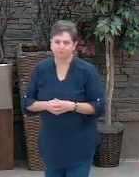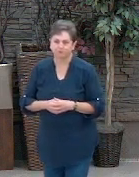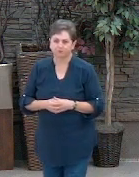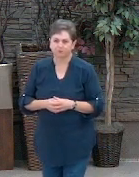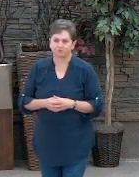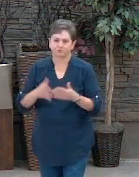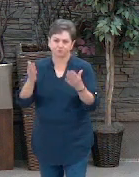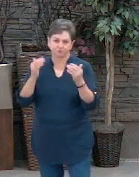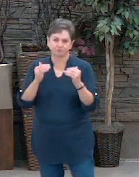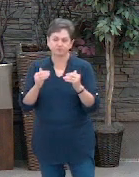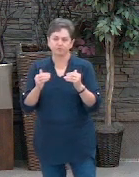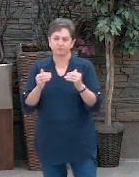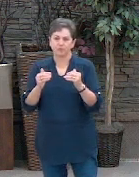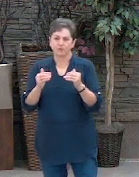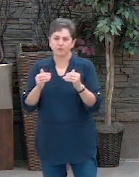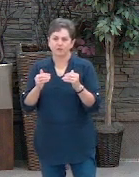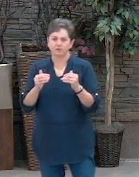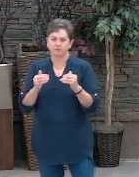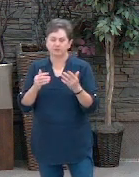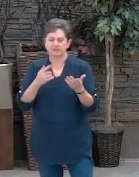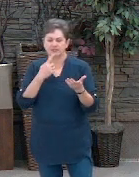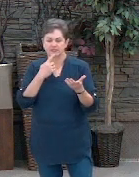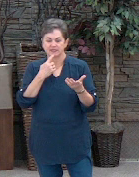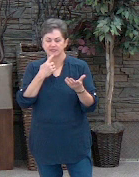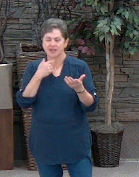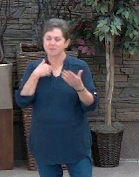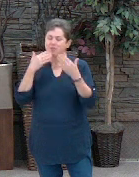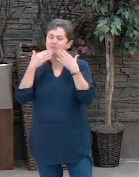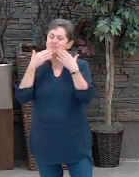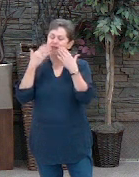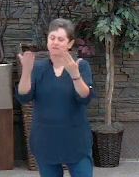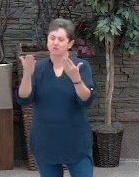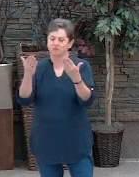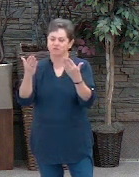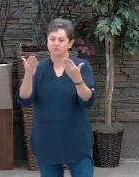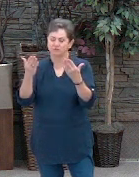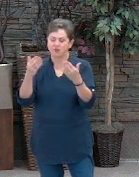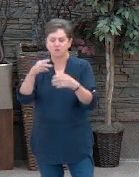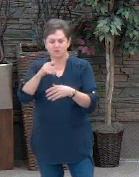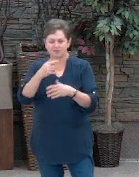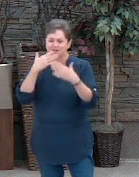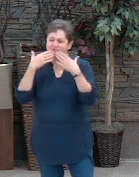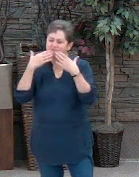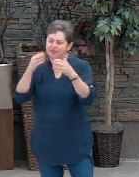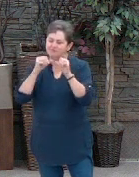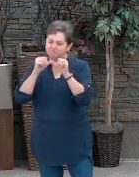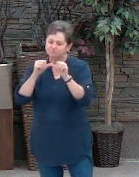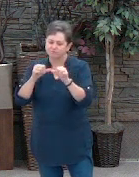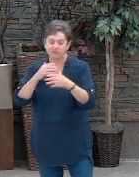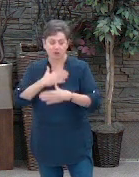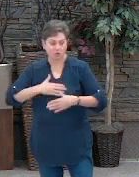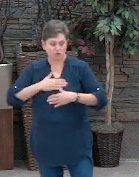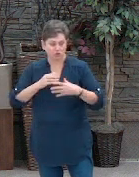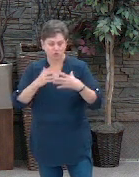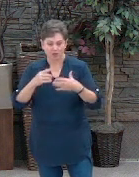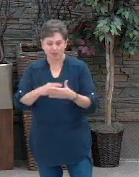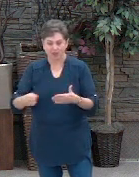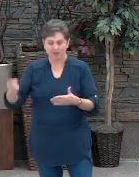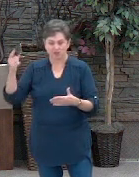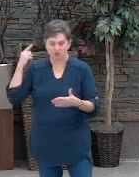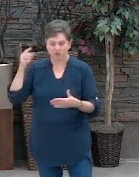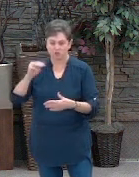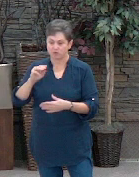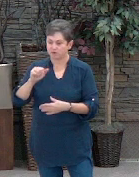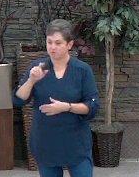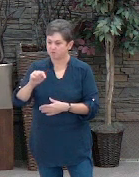And then he says, I'm thankful. I give thanks continually. I appreciate it so much last week as